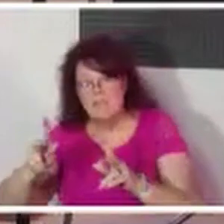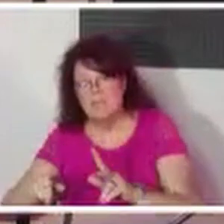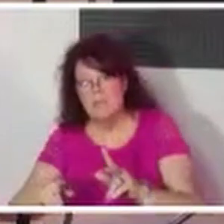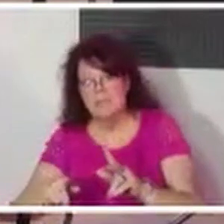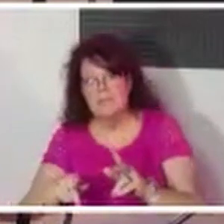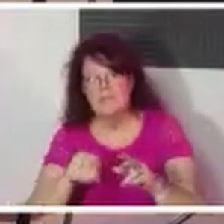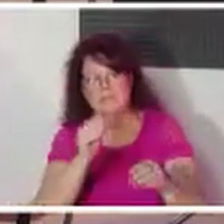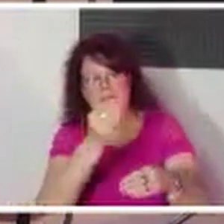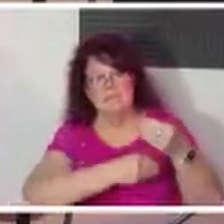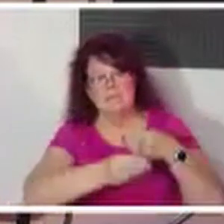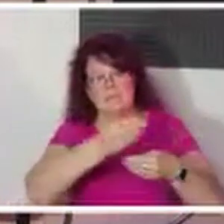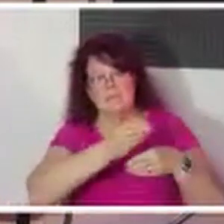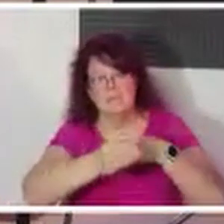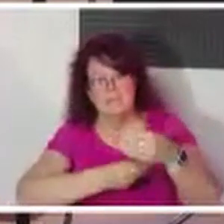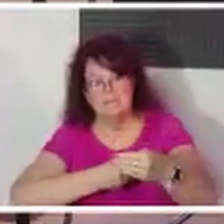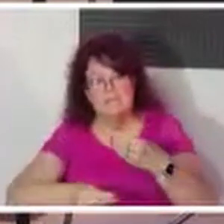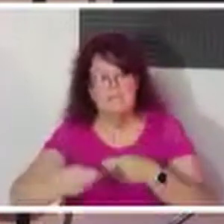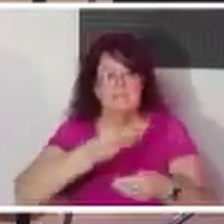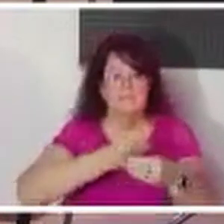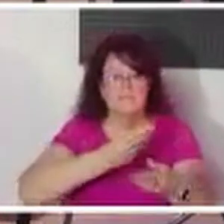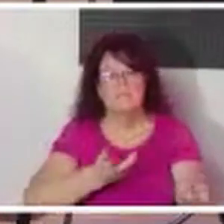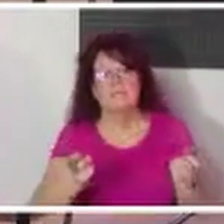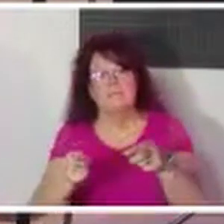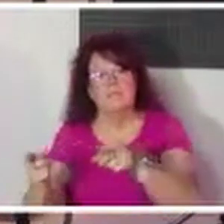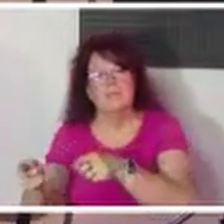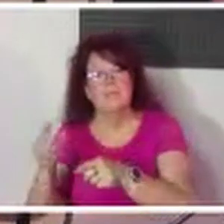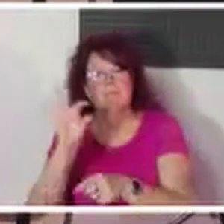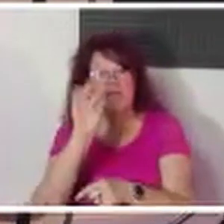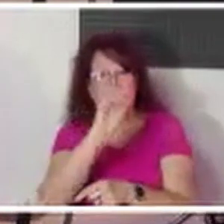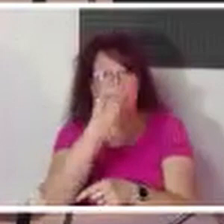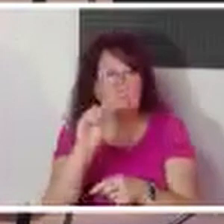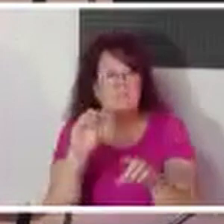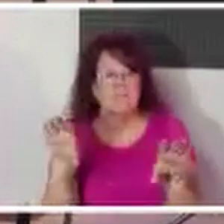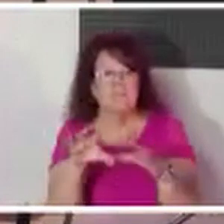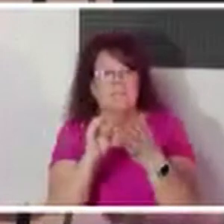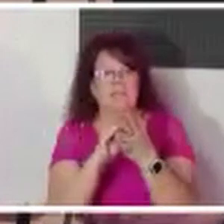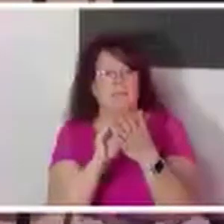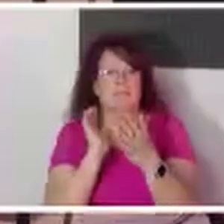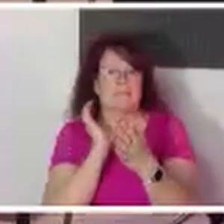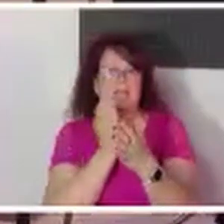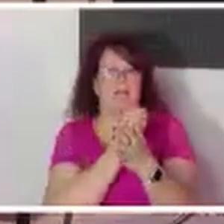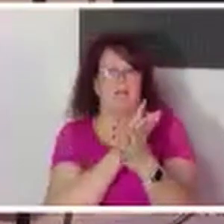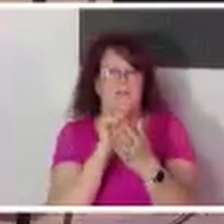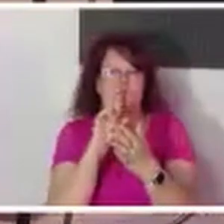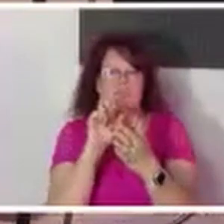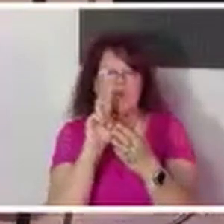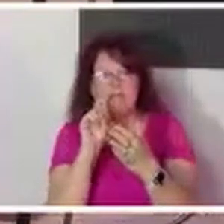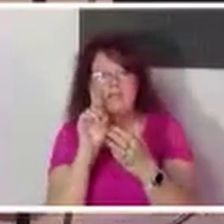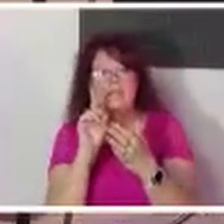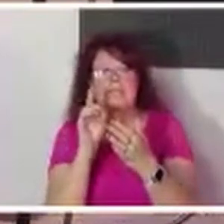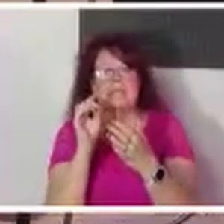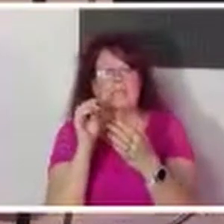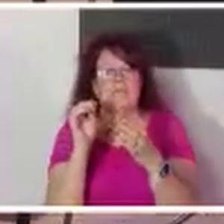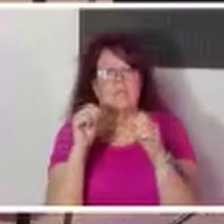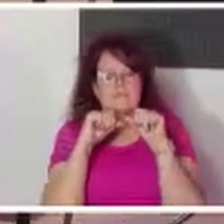So as long as we continue with the trend of over 90% of our cases doing that, we are sustainable, and we can see the mission